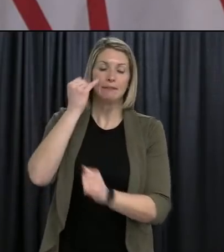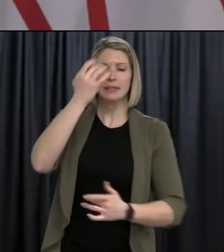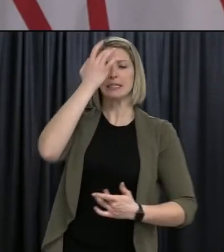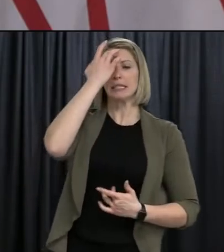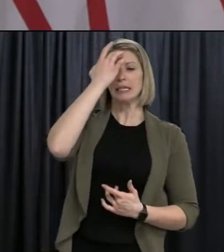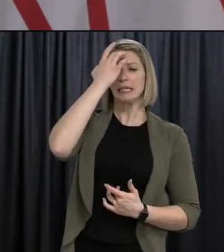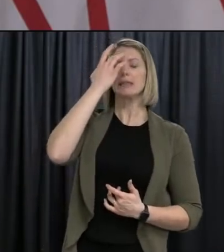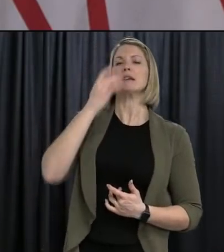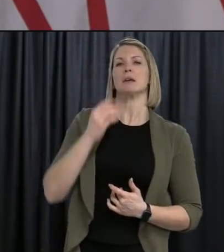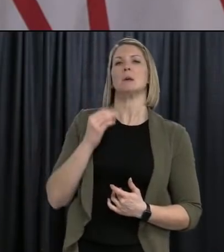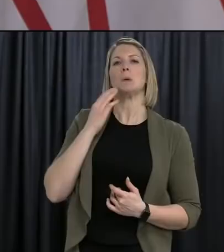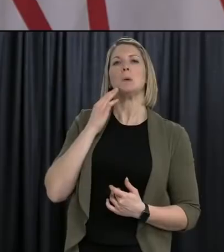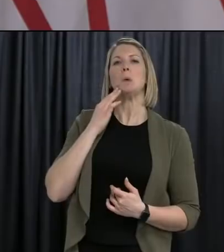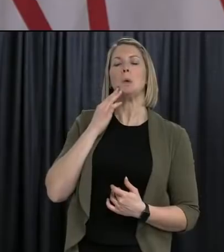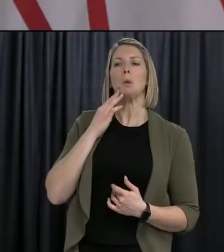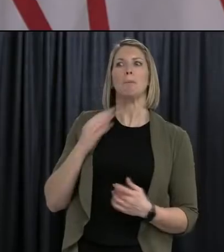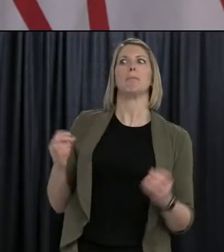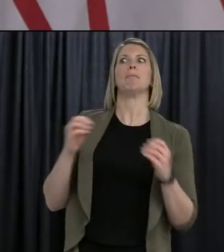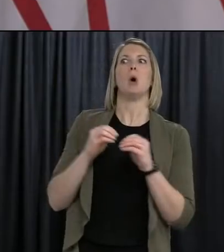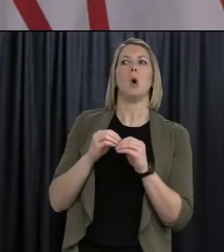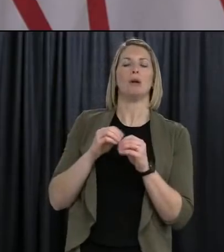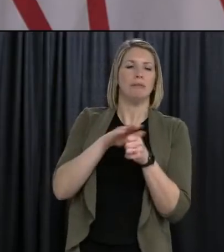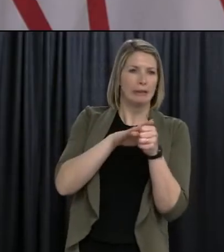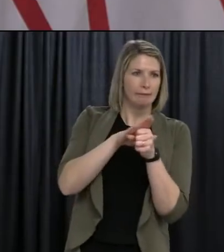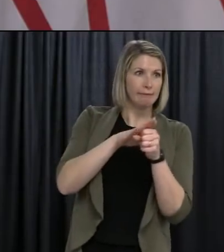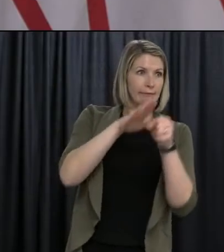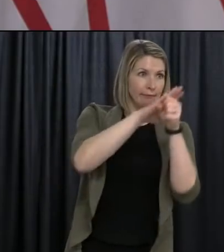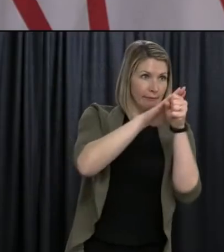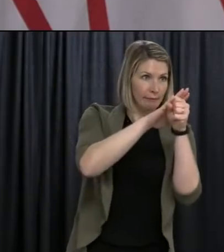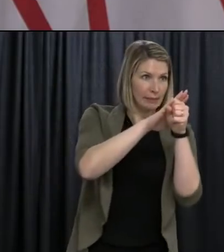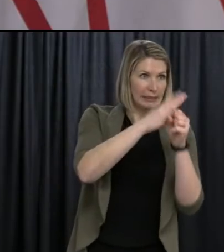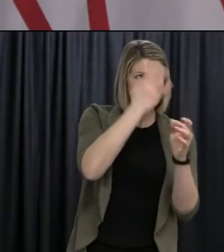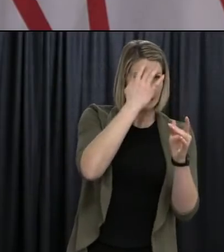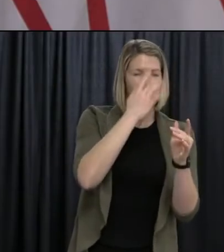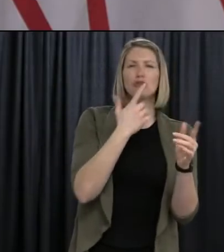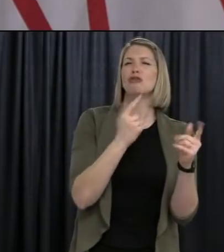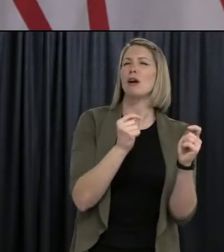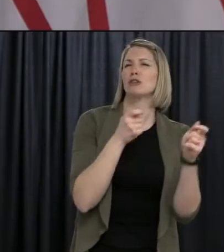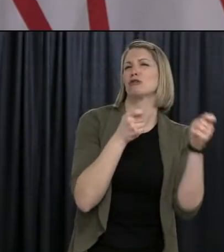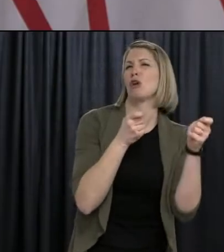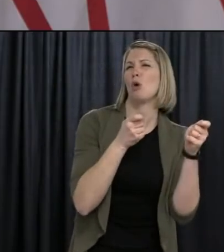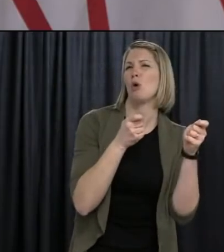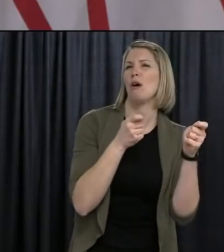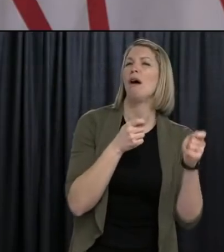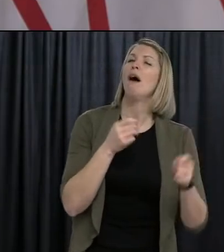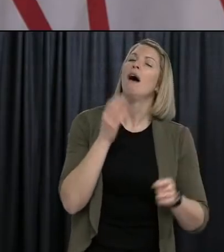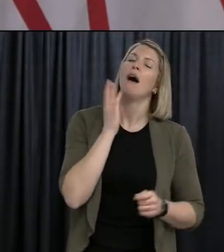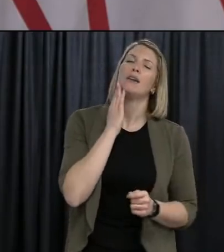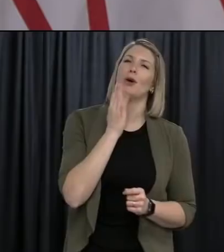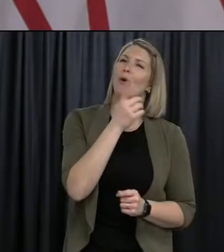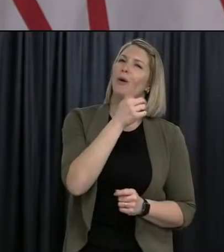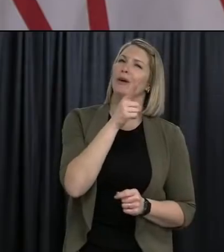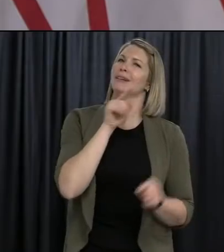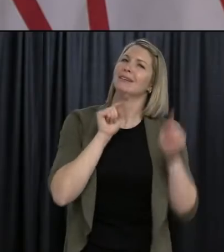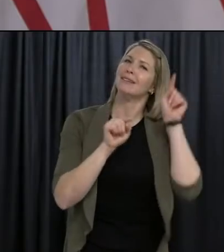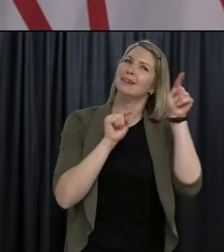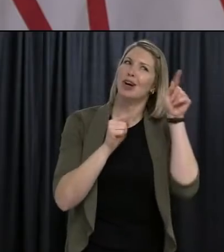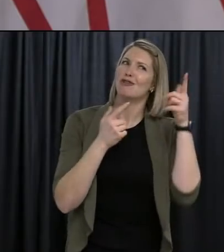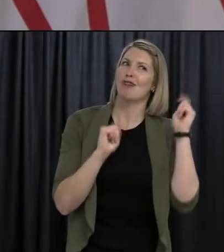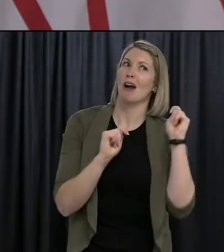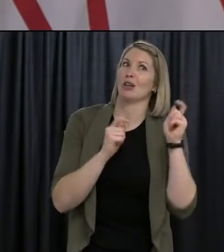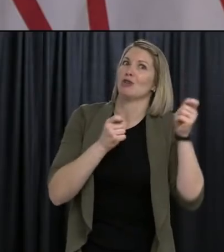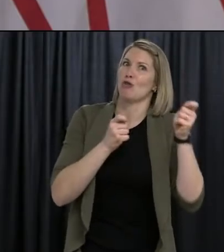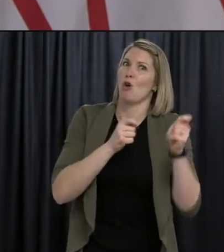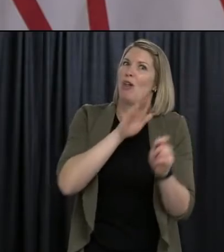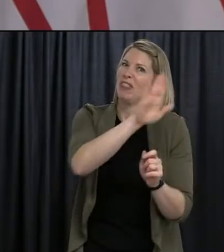if we have any cases in those areas. So they're trying to target it as much as they can, I think, at this point,